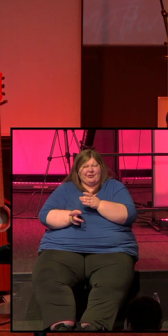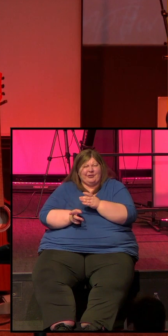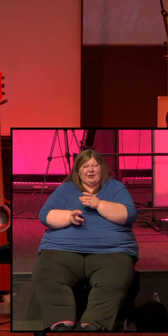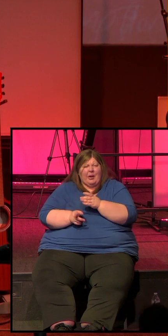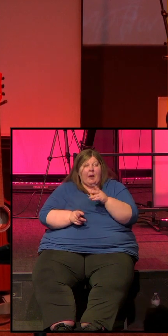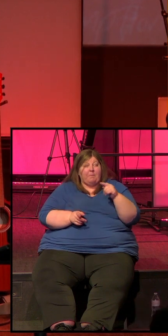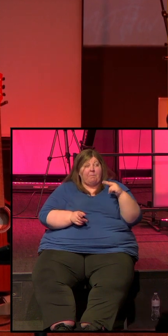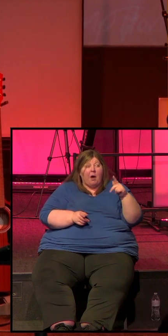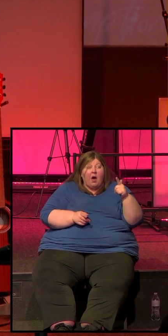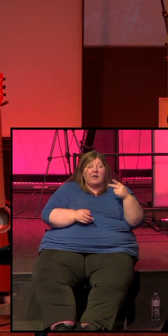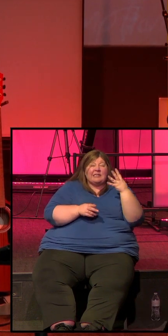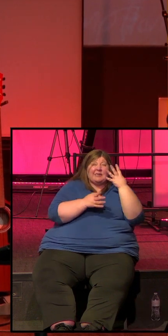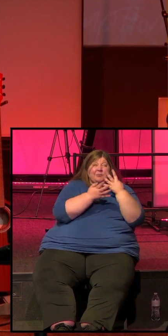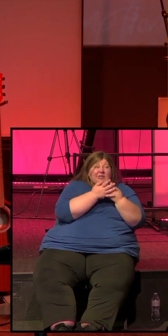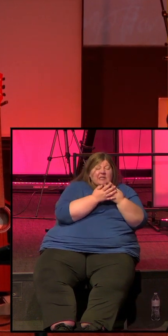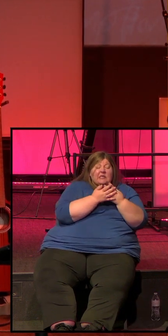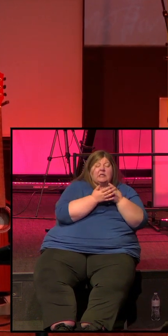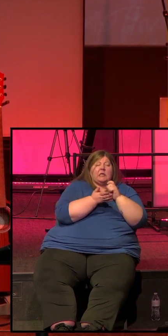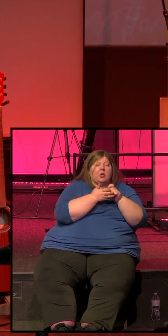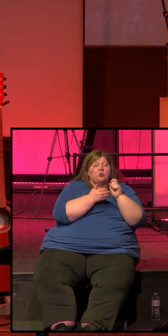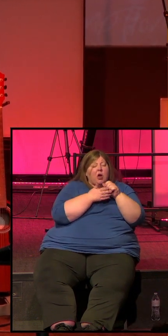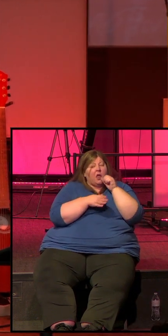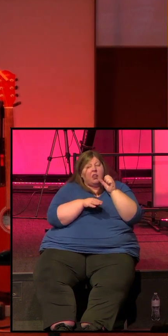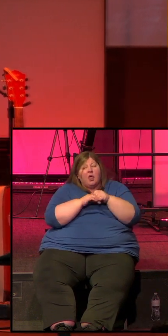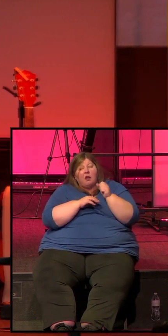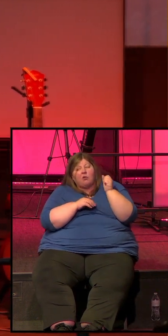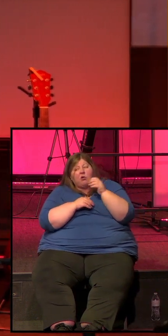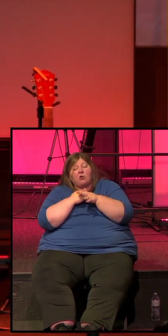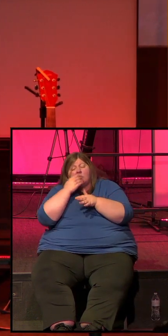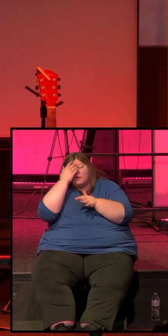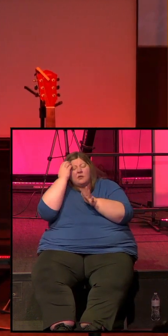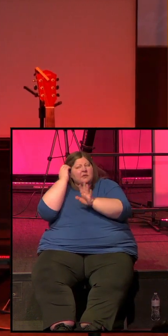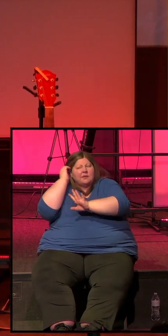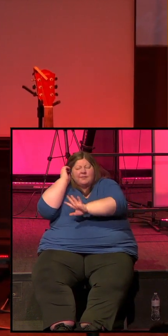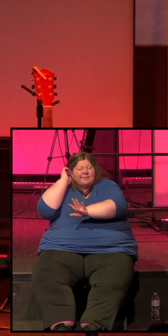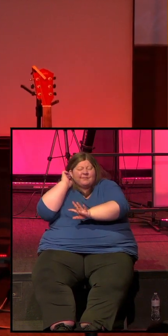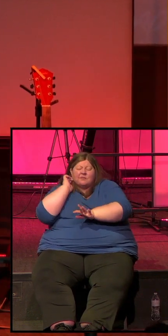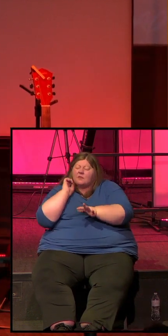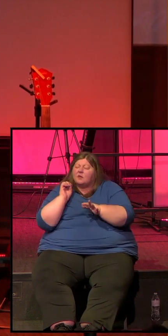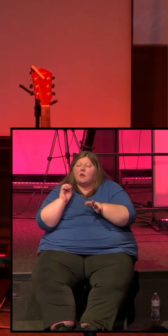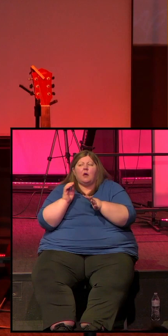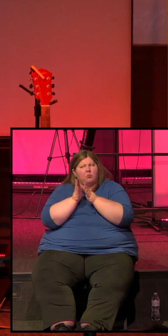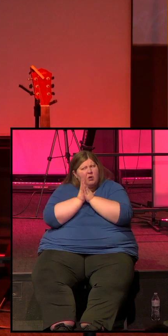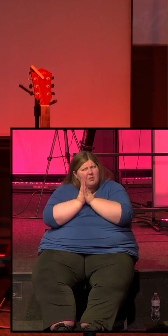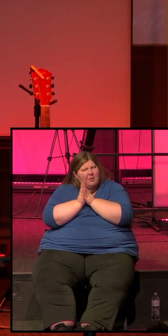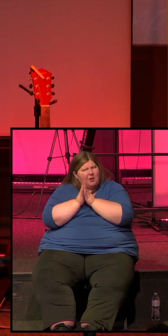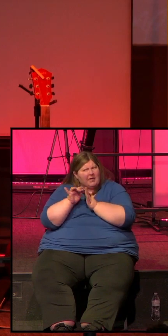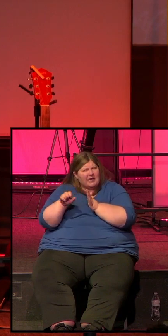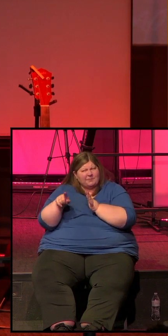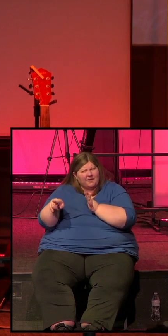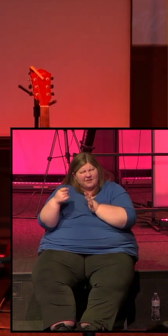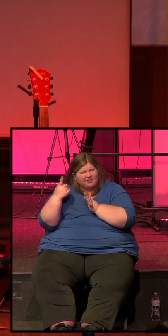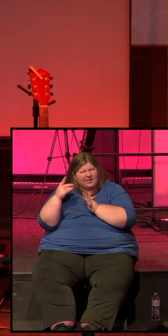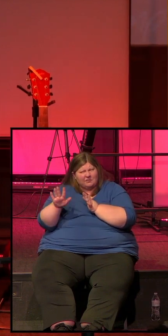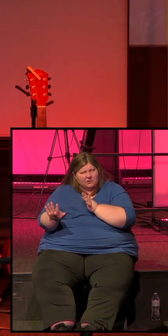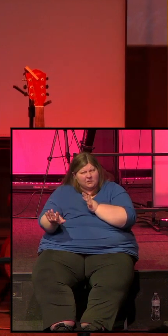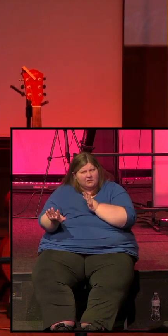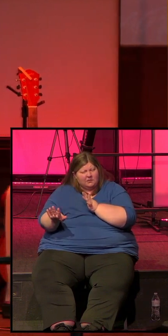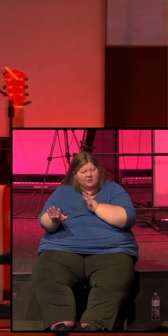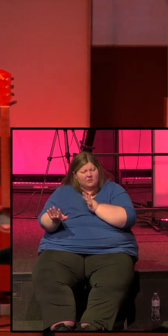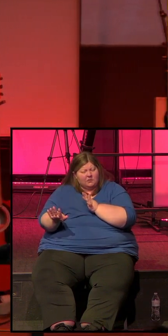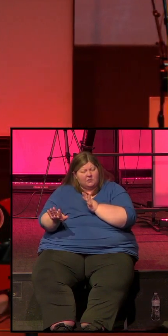a prison cell. He's writing to them saying, man, we're praying for you, but you need to understand what you